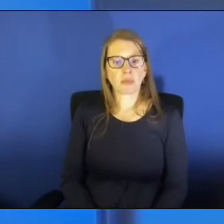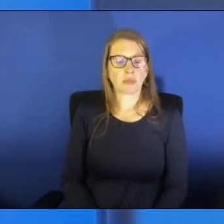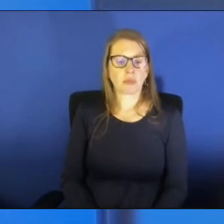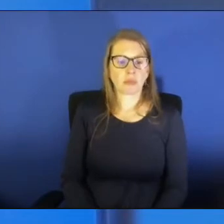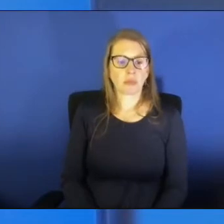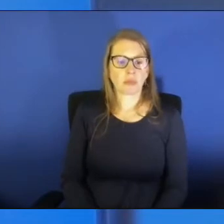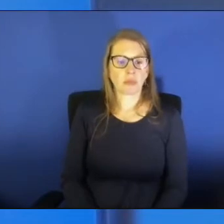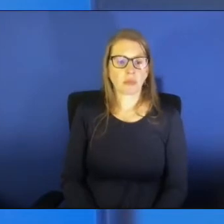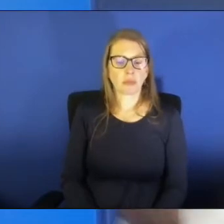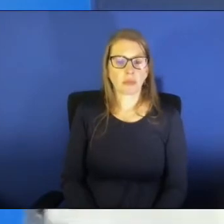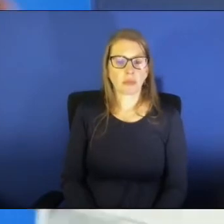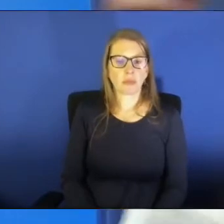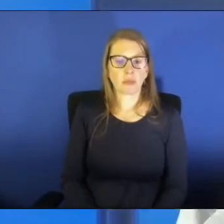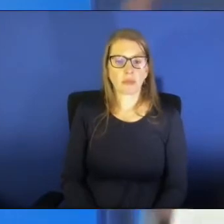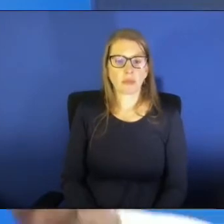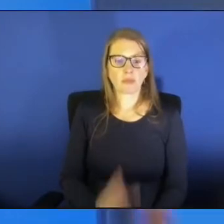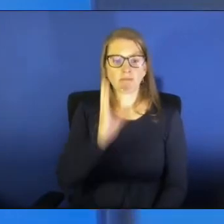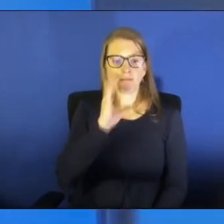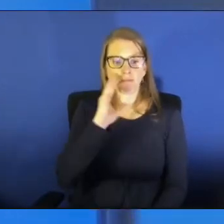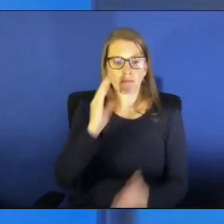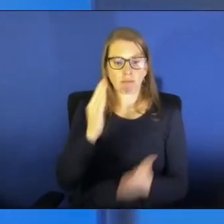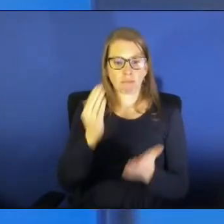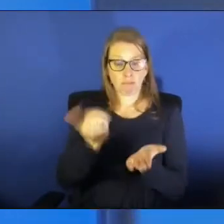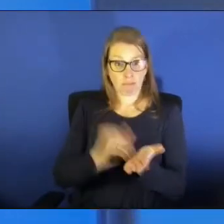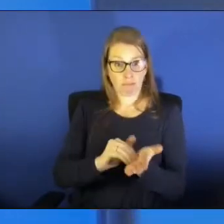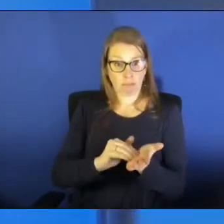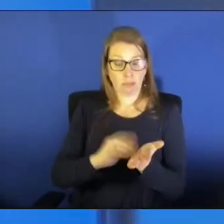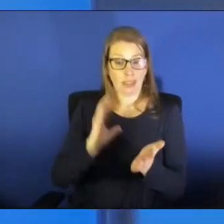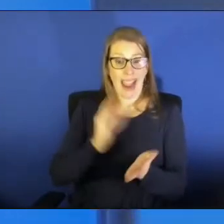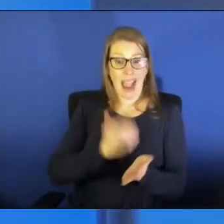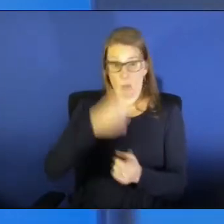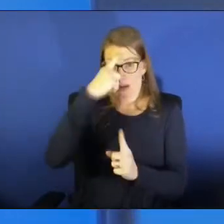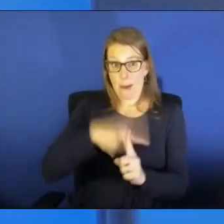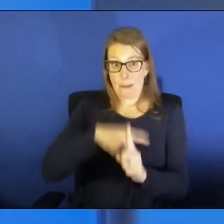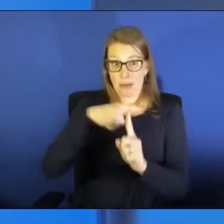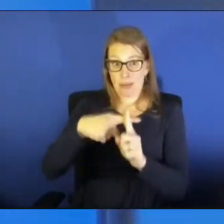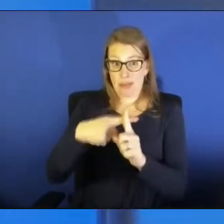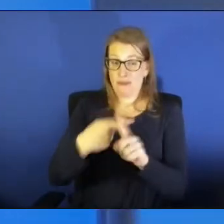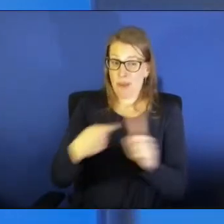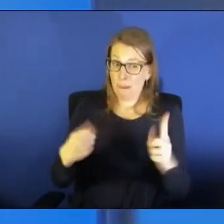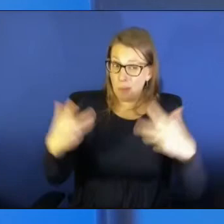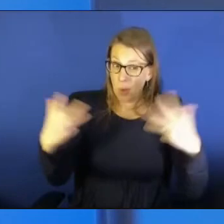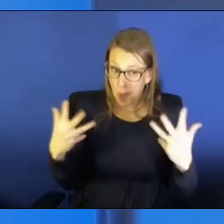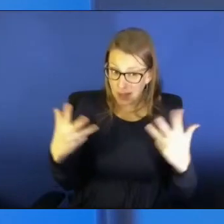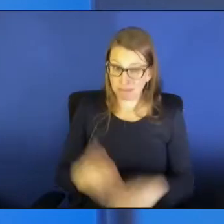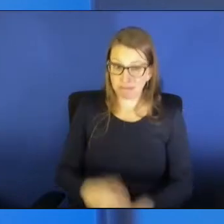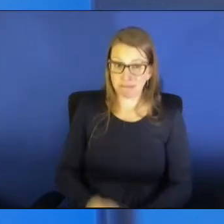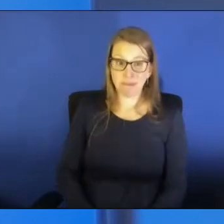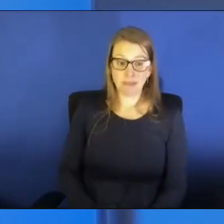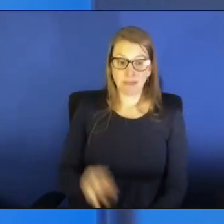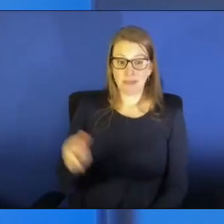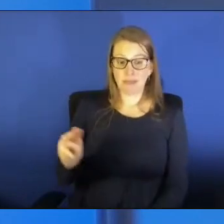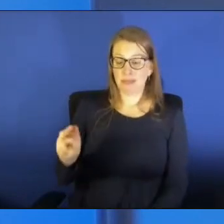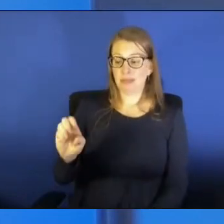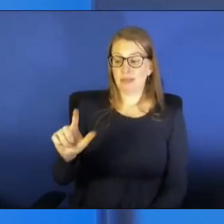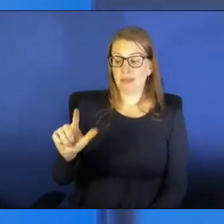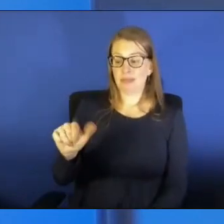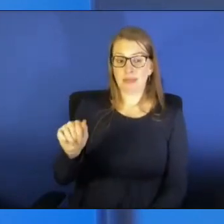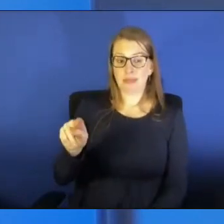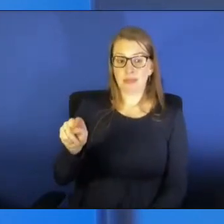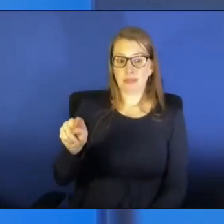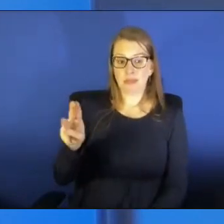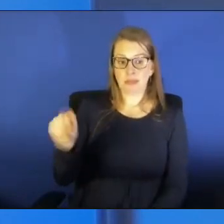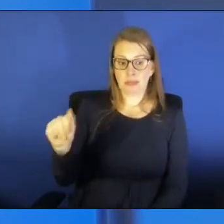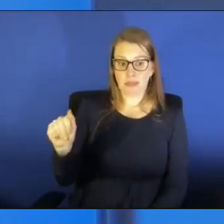again, I think a lot of our optimism comes from the fact that melanoma, the treatment has changed